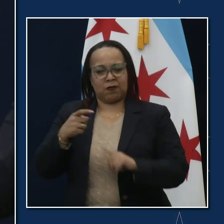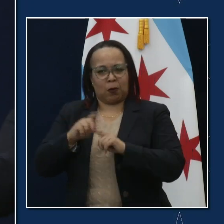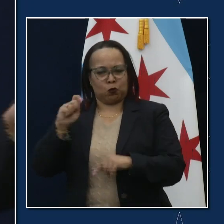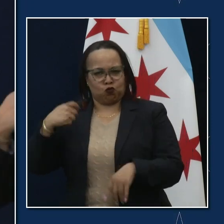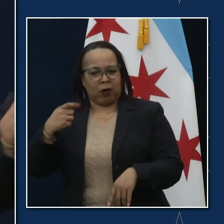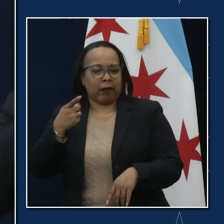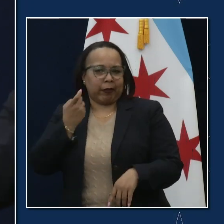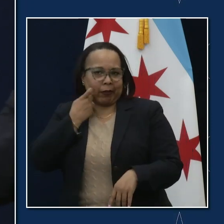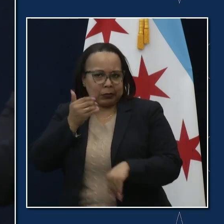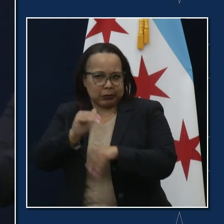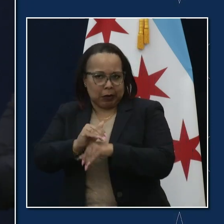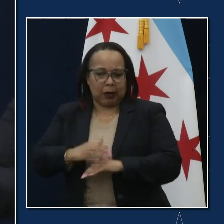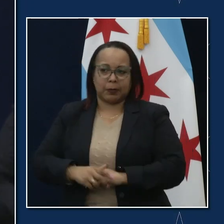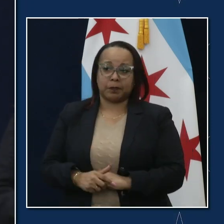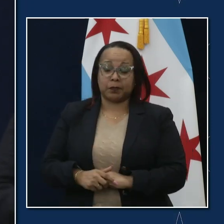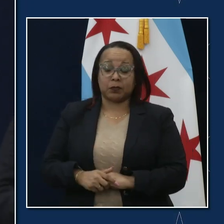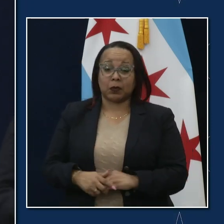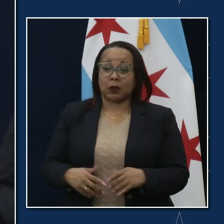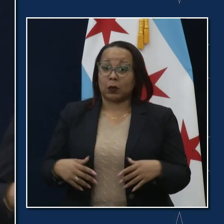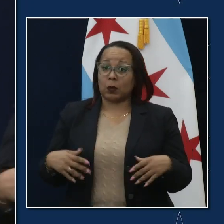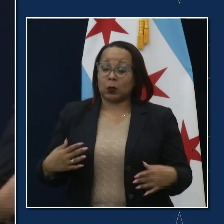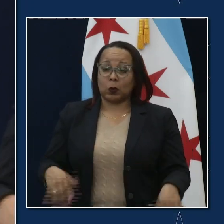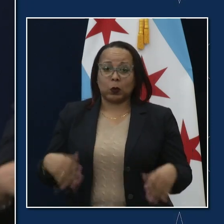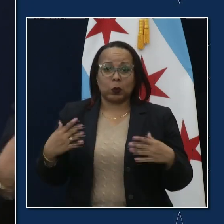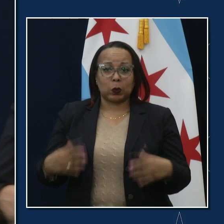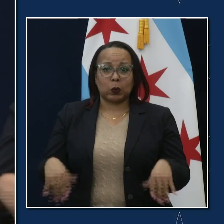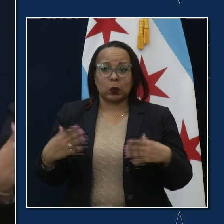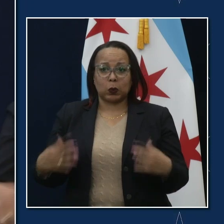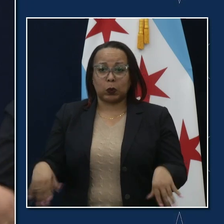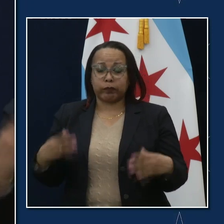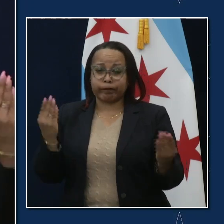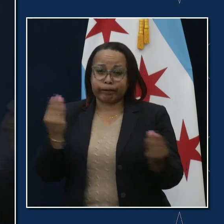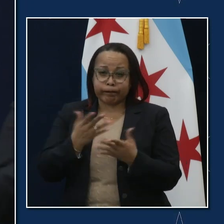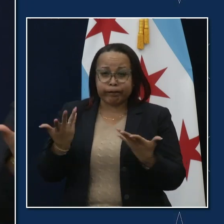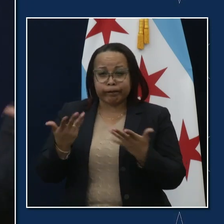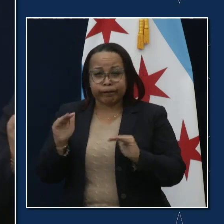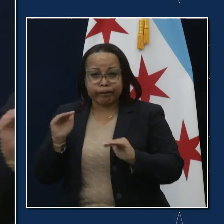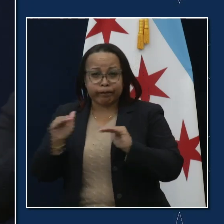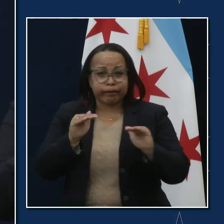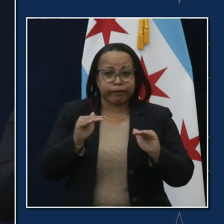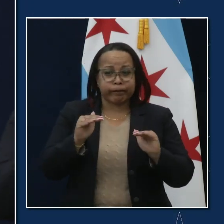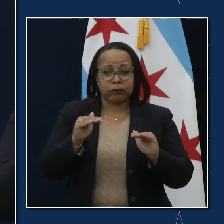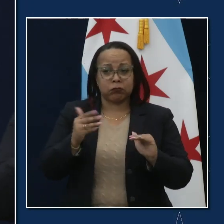Ukraine last night. Great, rousing